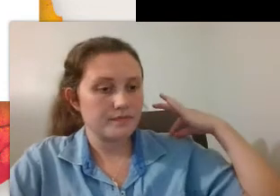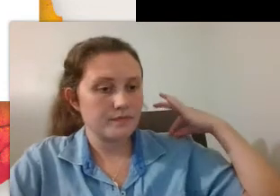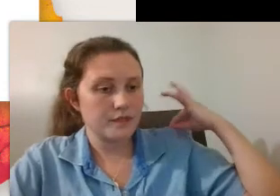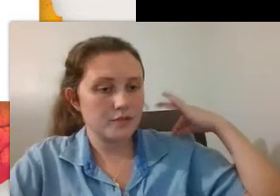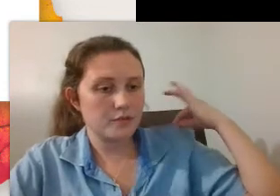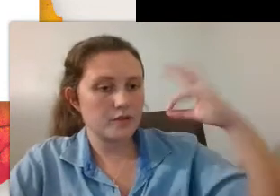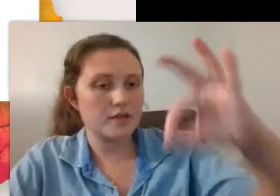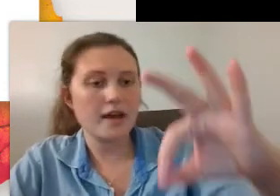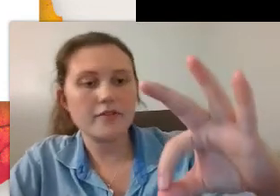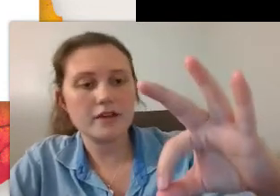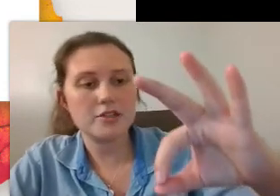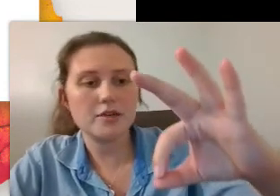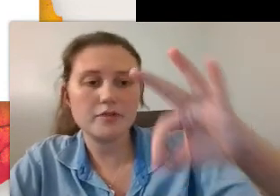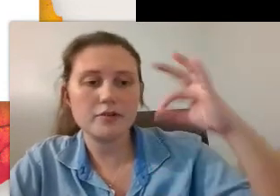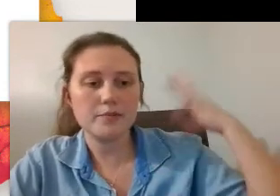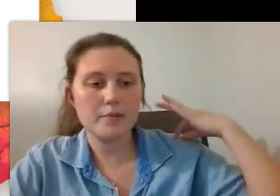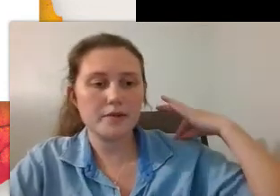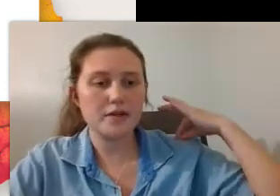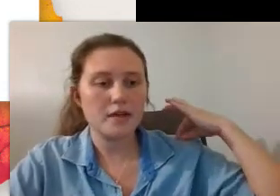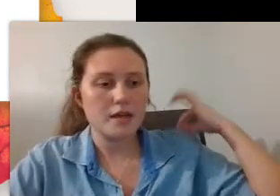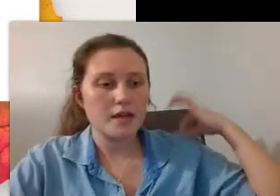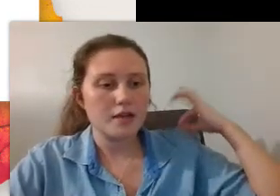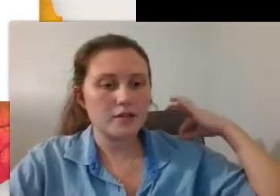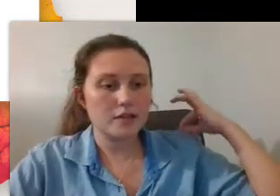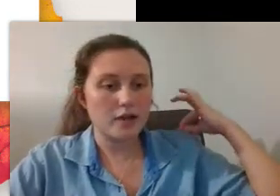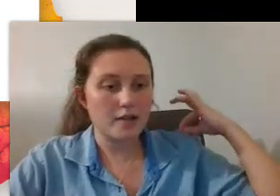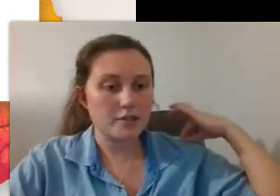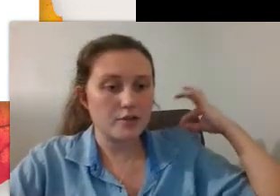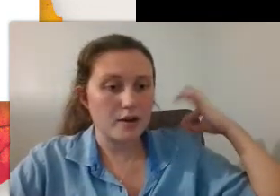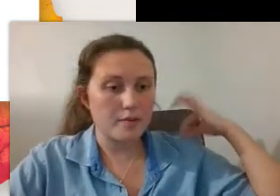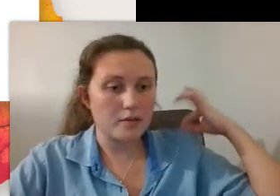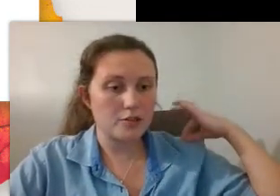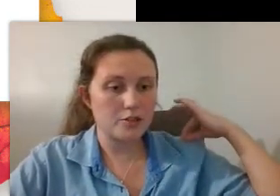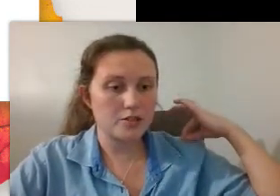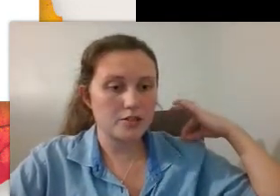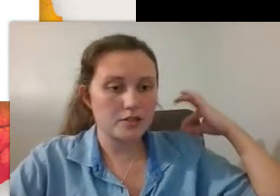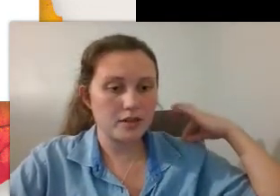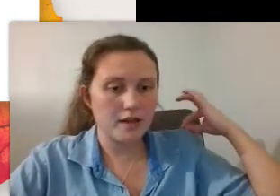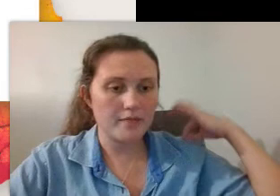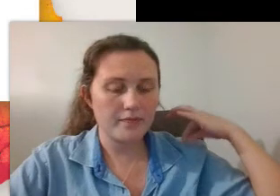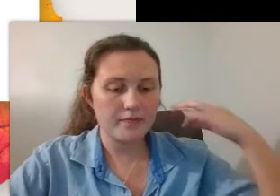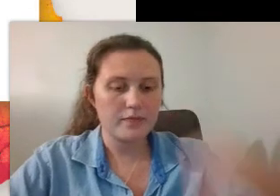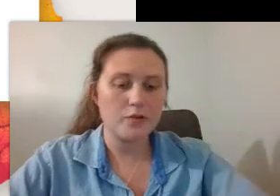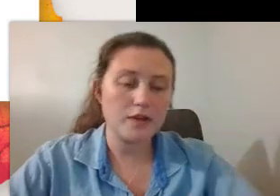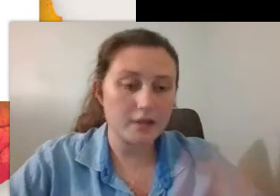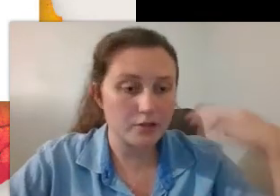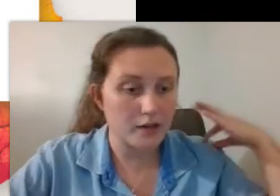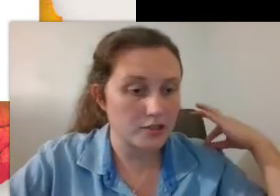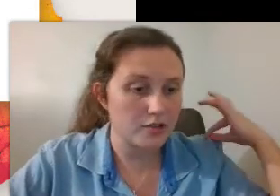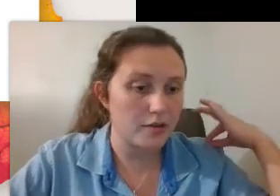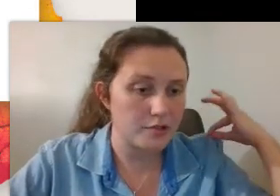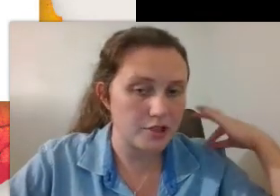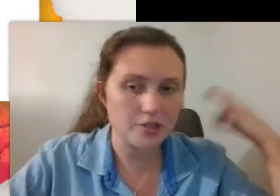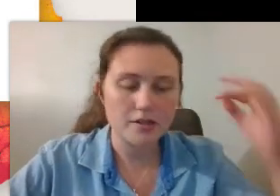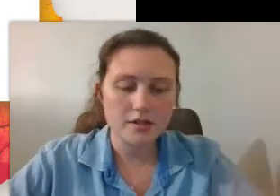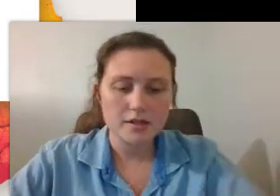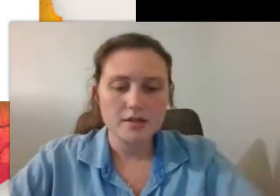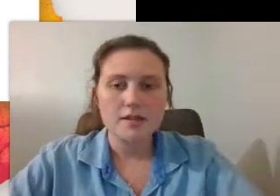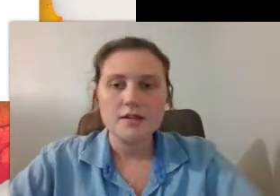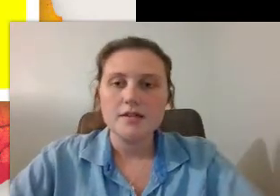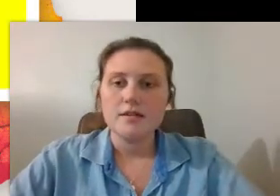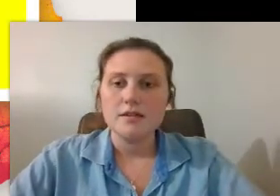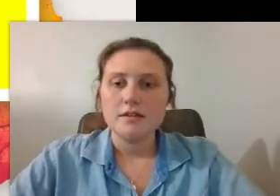Shirt. This one we use the F hand shape for, remember? Looks like you're actually grabbing your shirt, okay? Well, you kind of do actually grab your shirt.